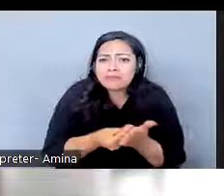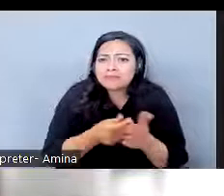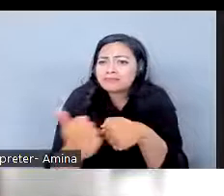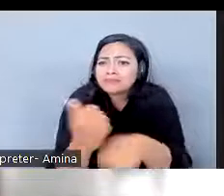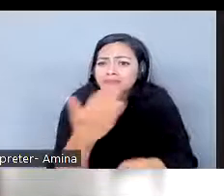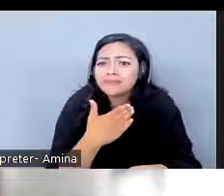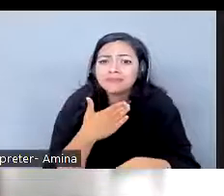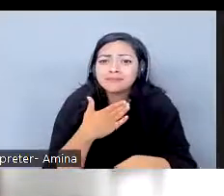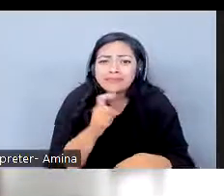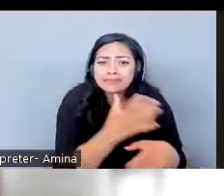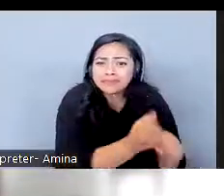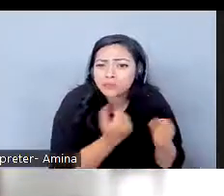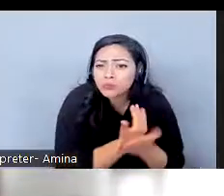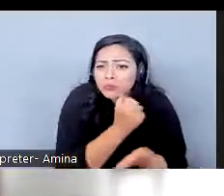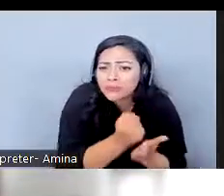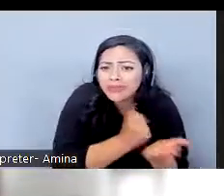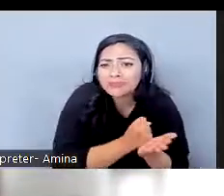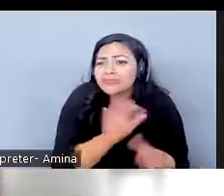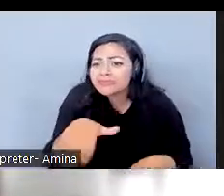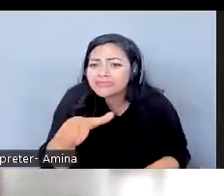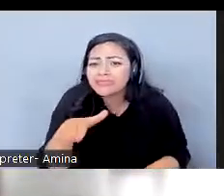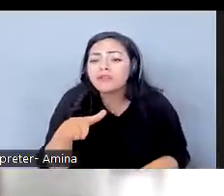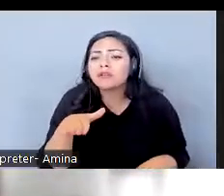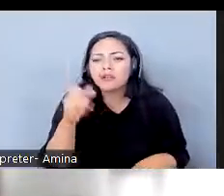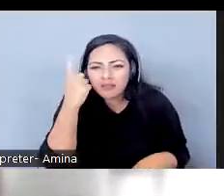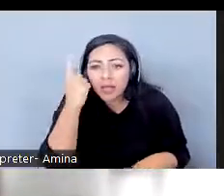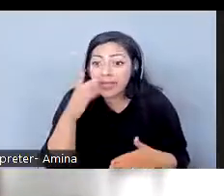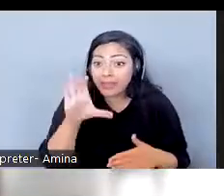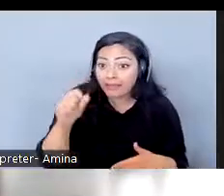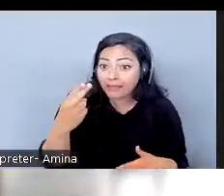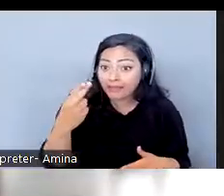you please send me money? But what they're not asking for is money. They're asking for gift cards.